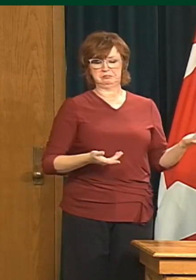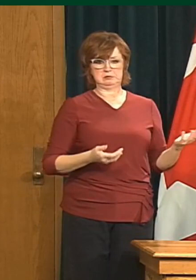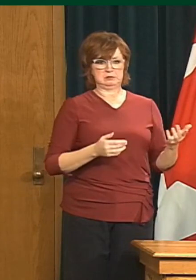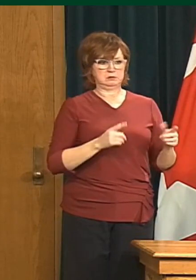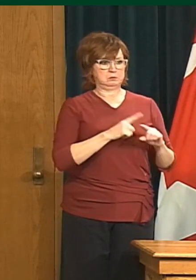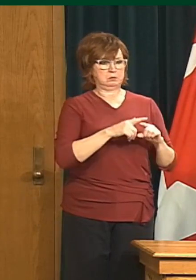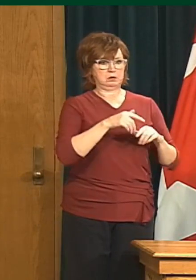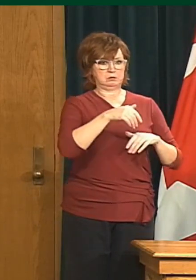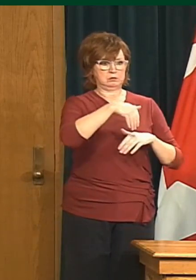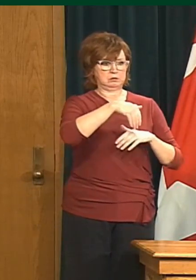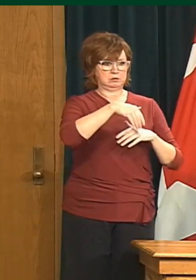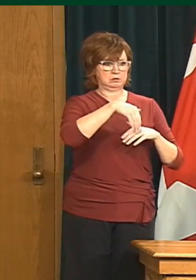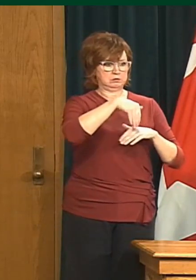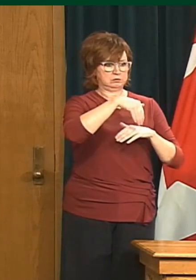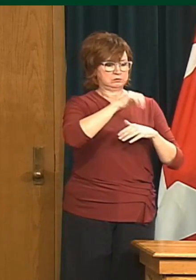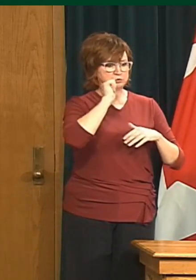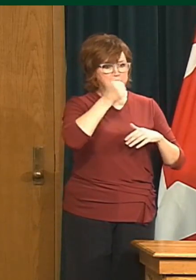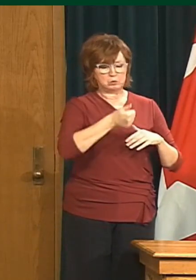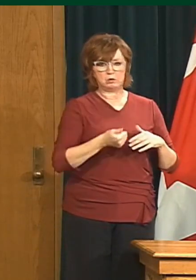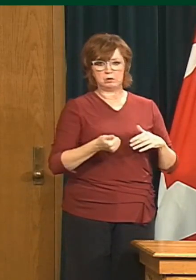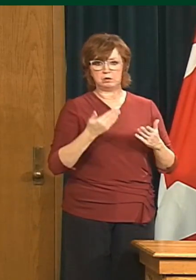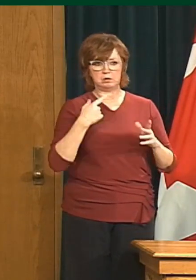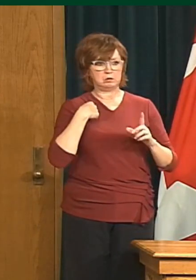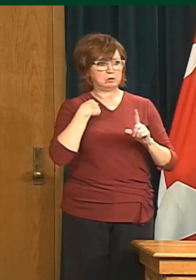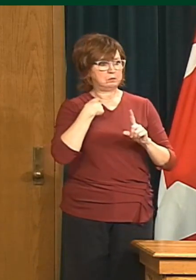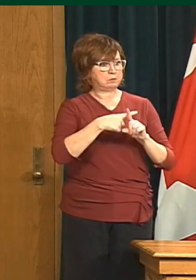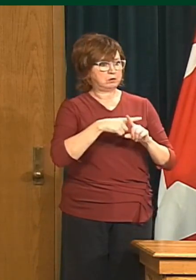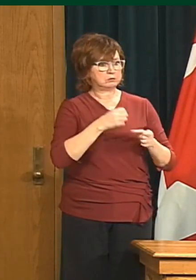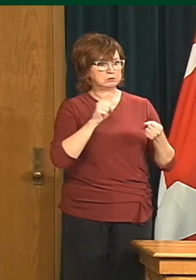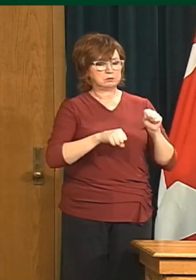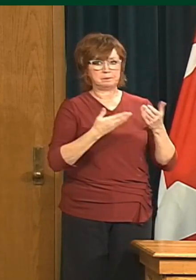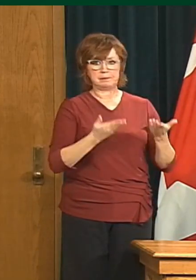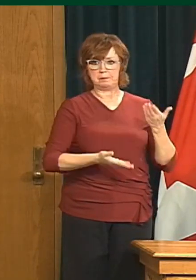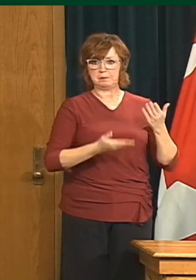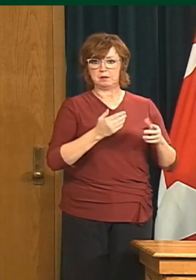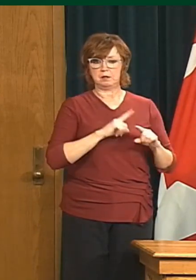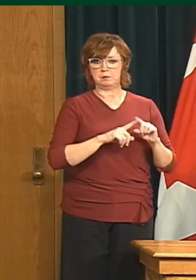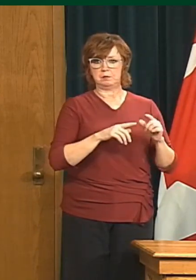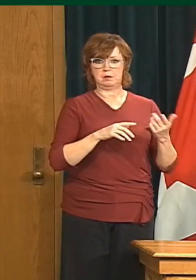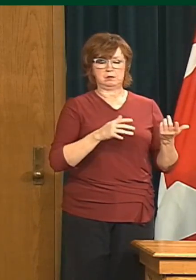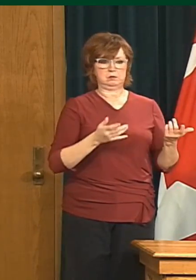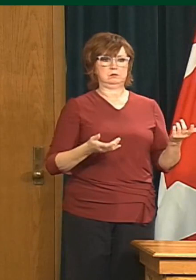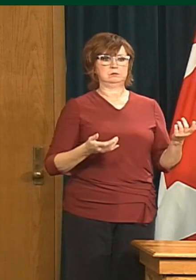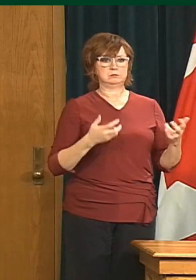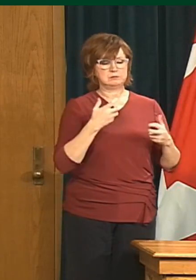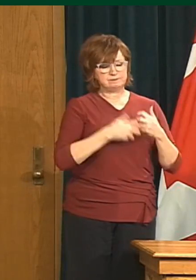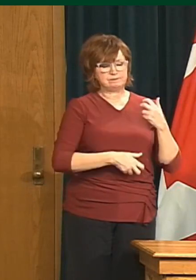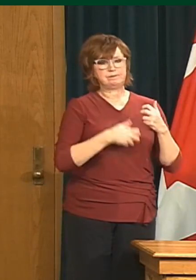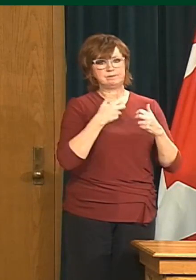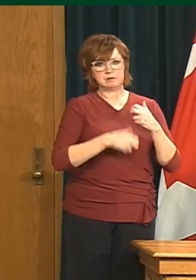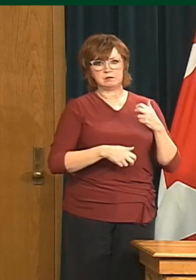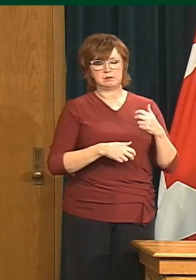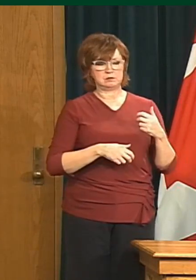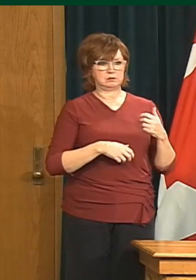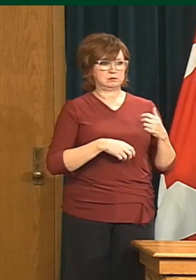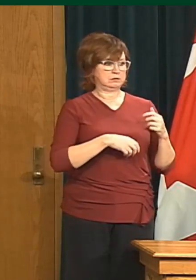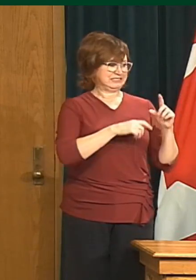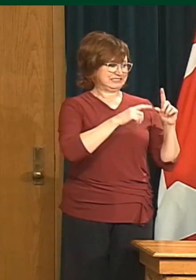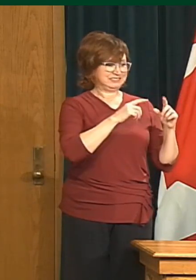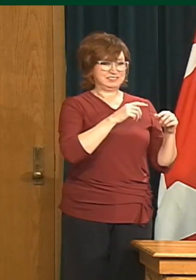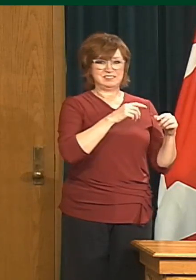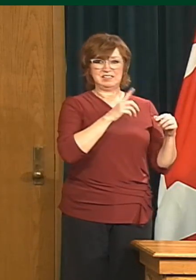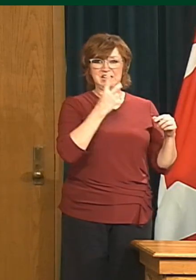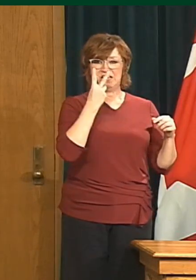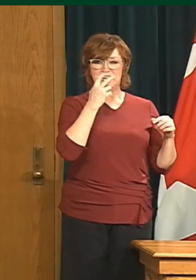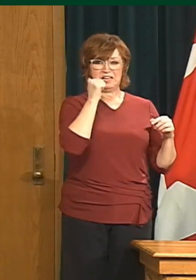it's not practical to test everyone every day or twice a day. But what we do have is two very important interventions. One is the